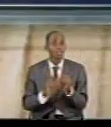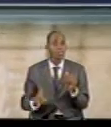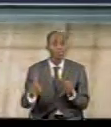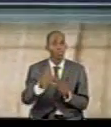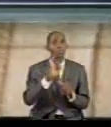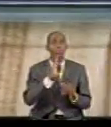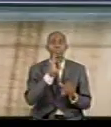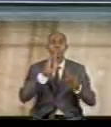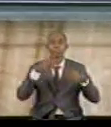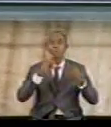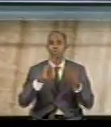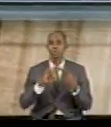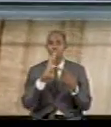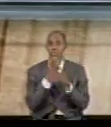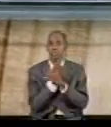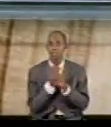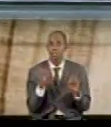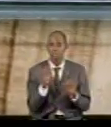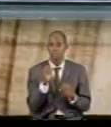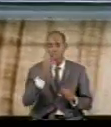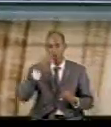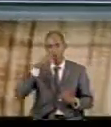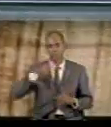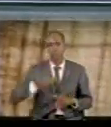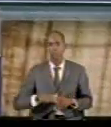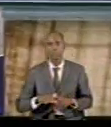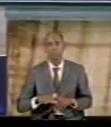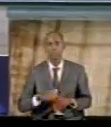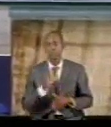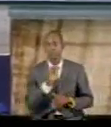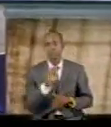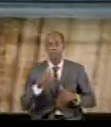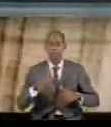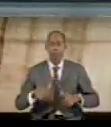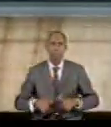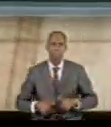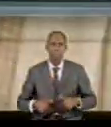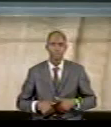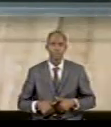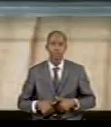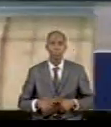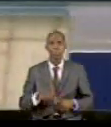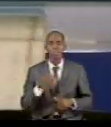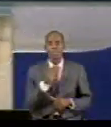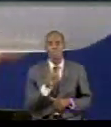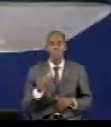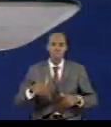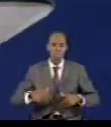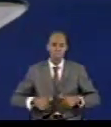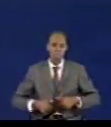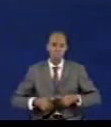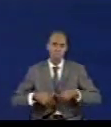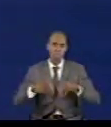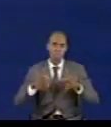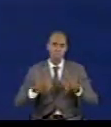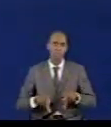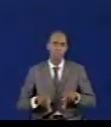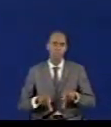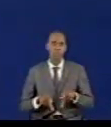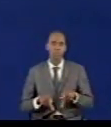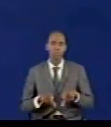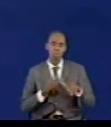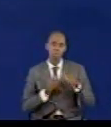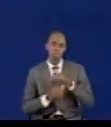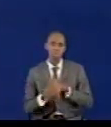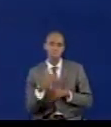saved, a child, a youth, a teenager, somebody coming from